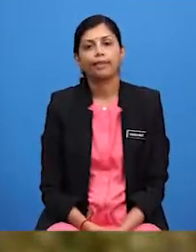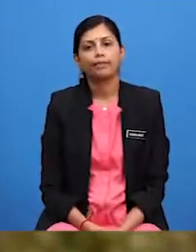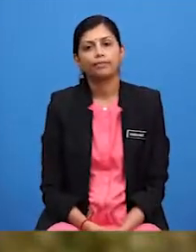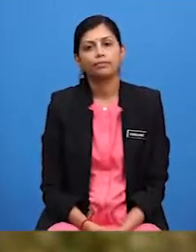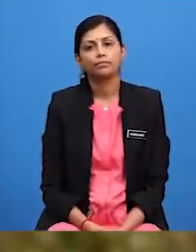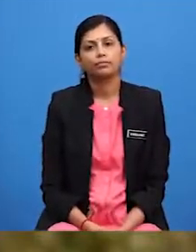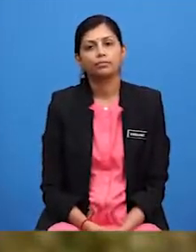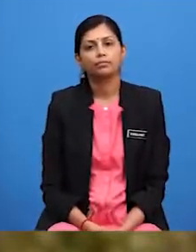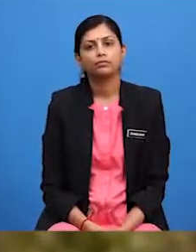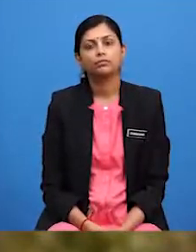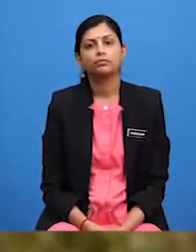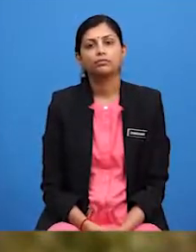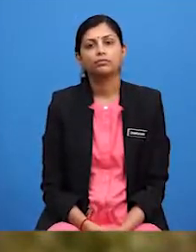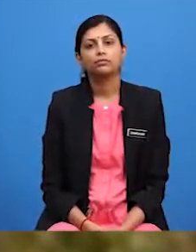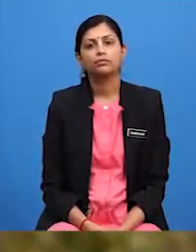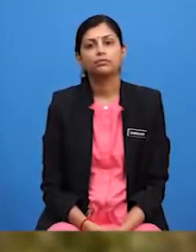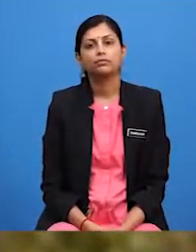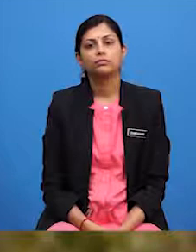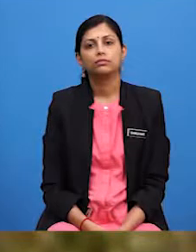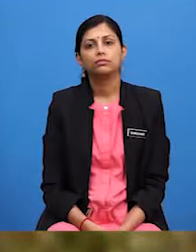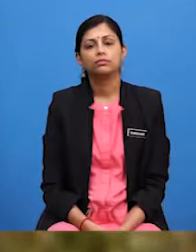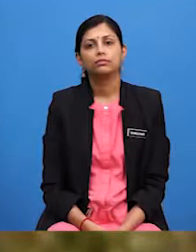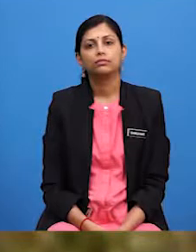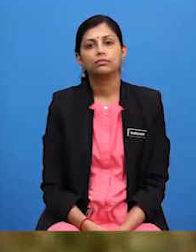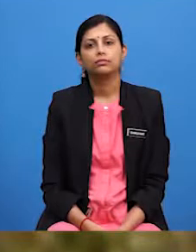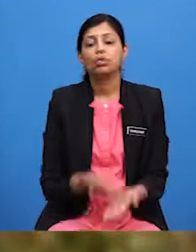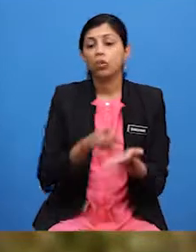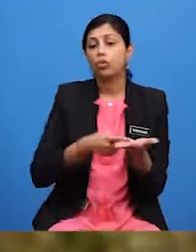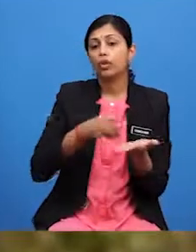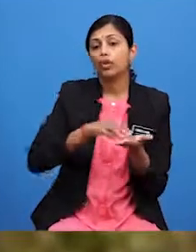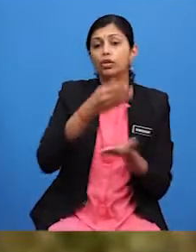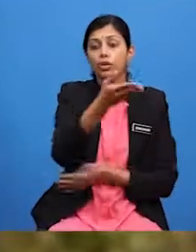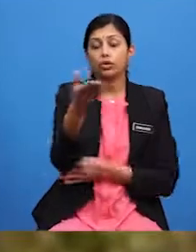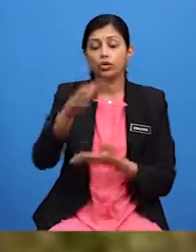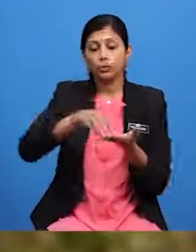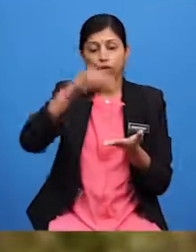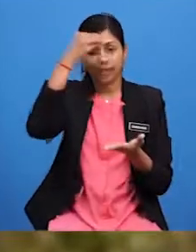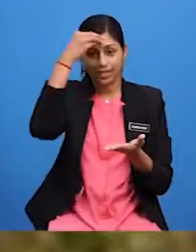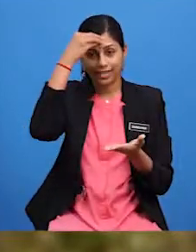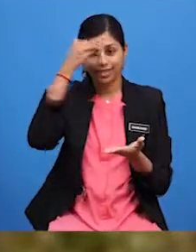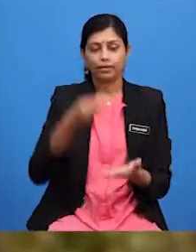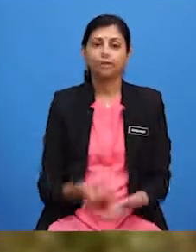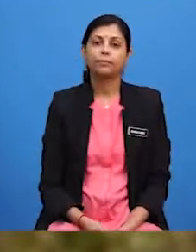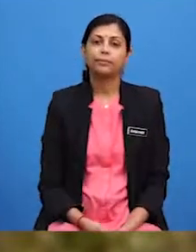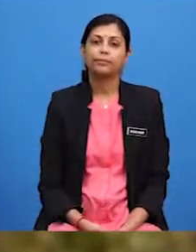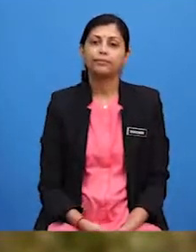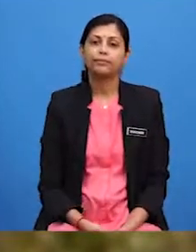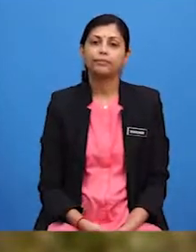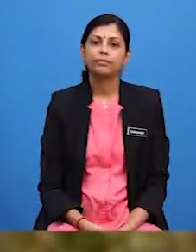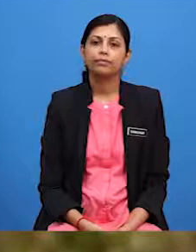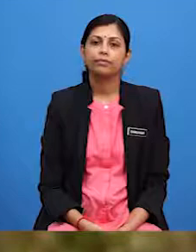Now, what did that incident tell us? Yes, you're absolutely